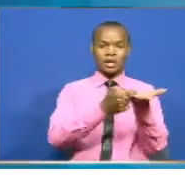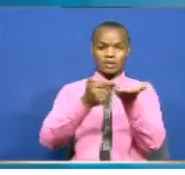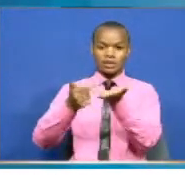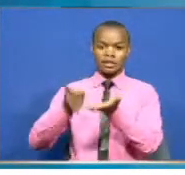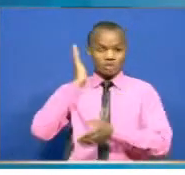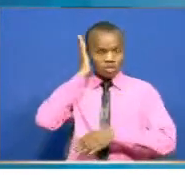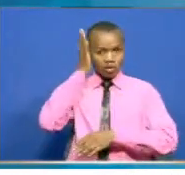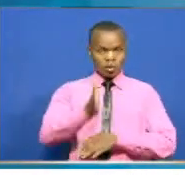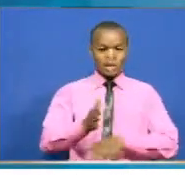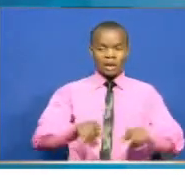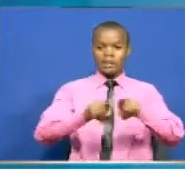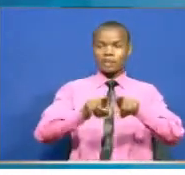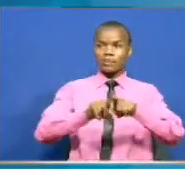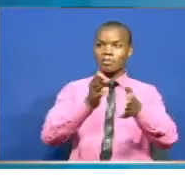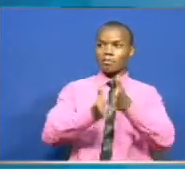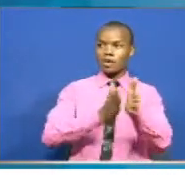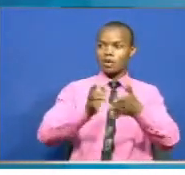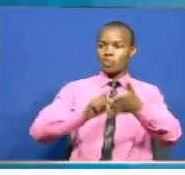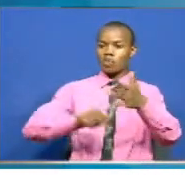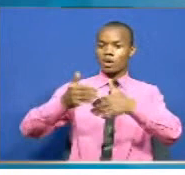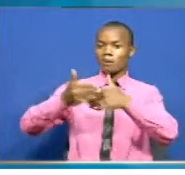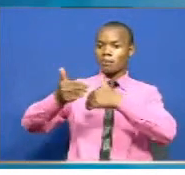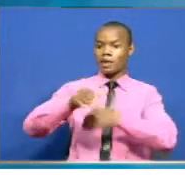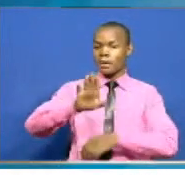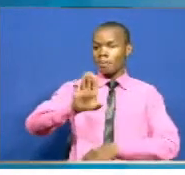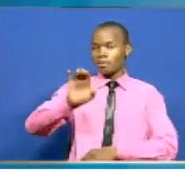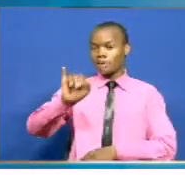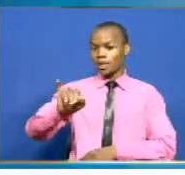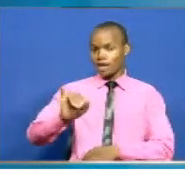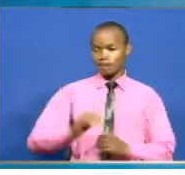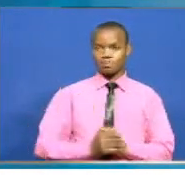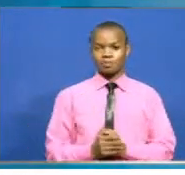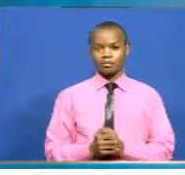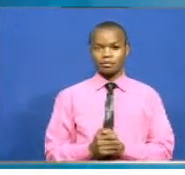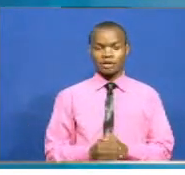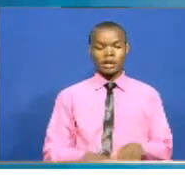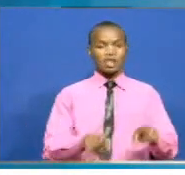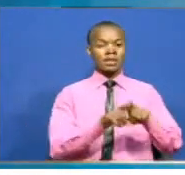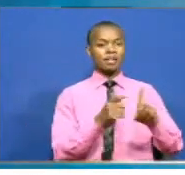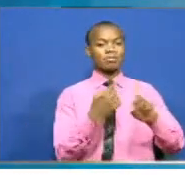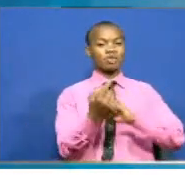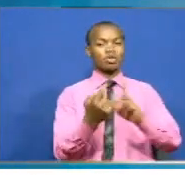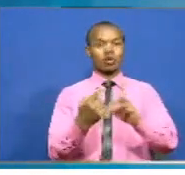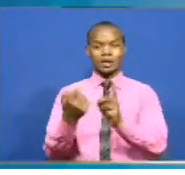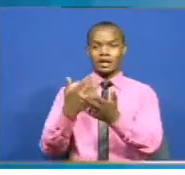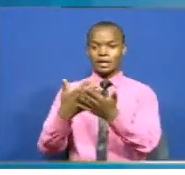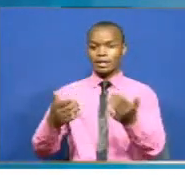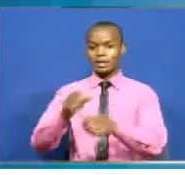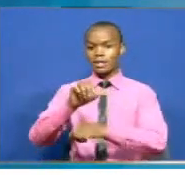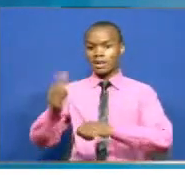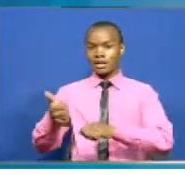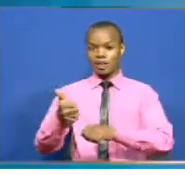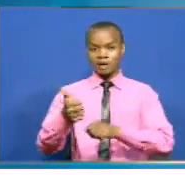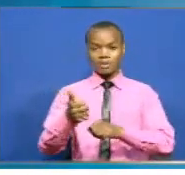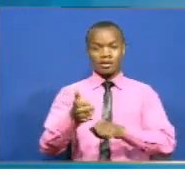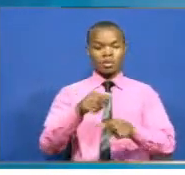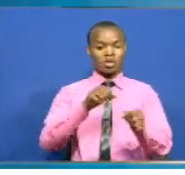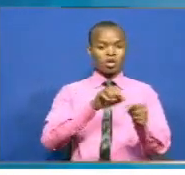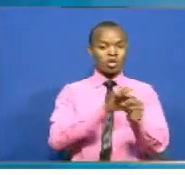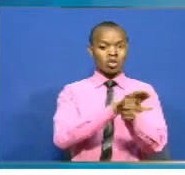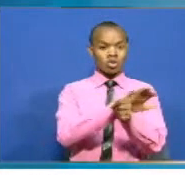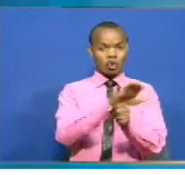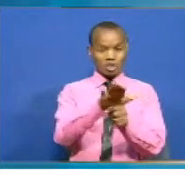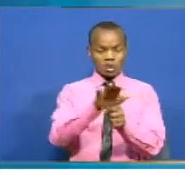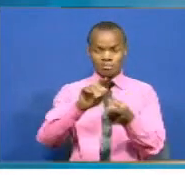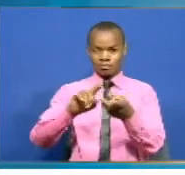lies ahead for the BBI journey, and of course also talking about other matters that are weighty in the country: COVID-19, the